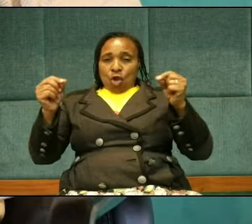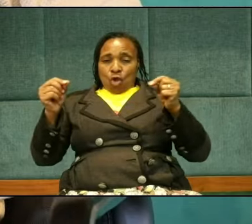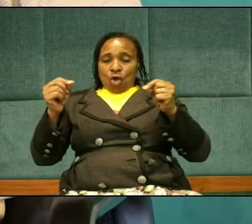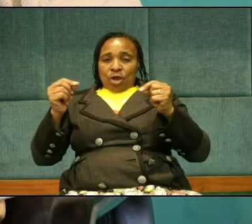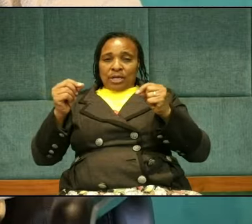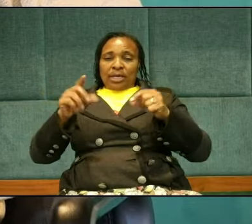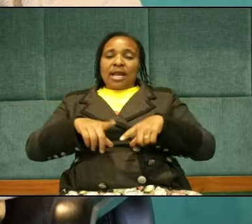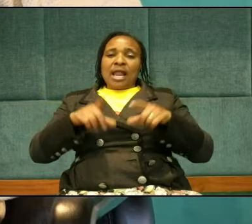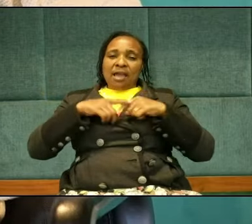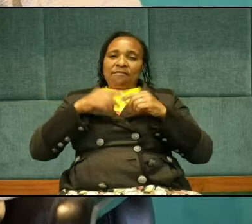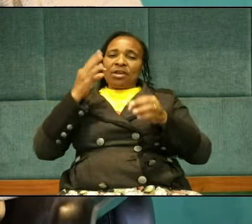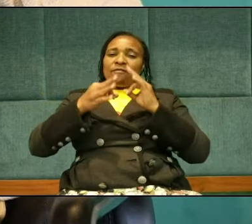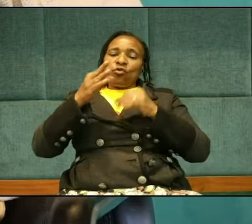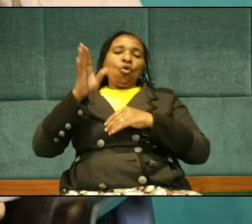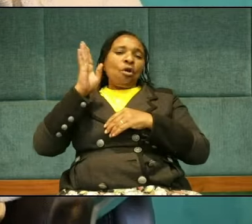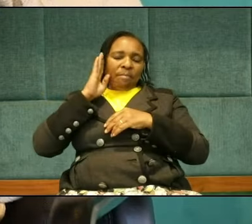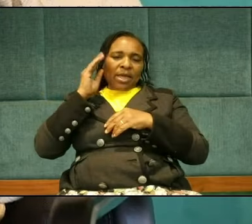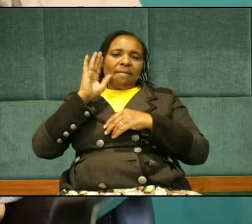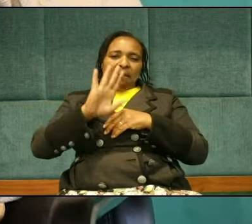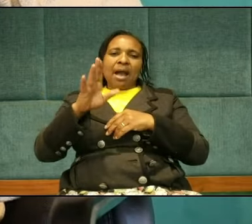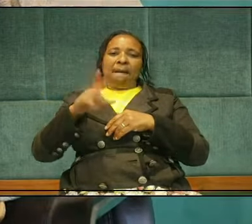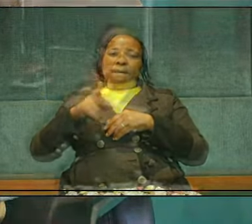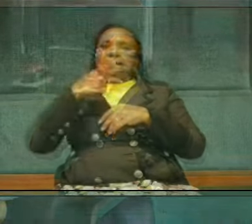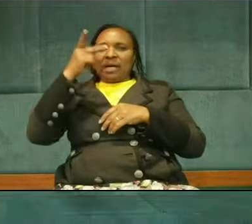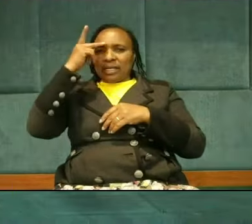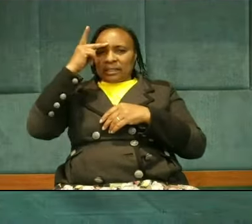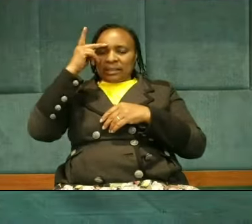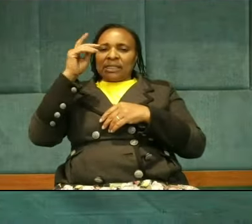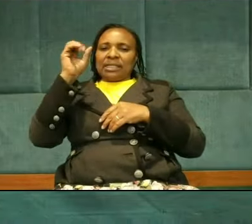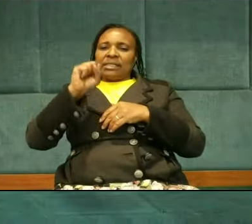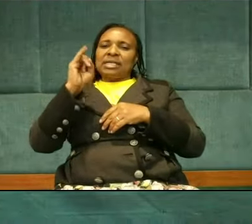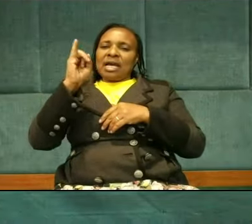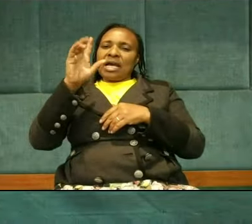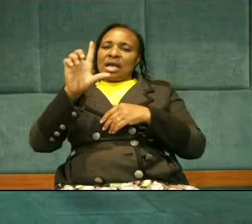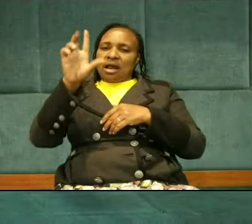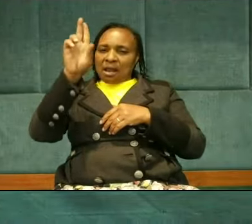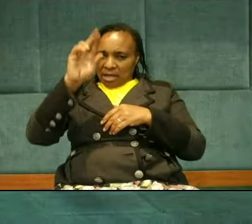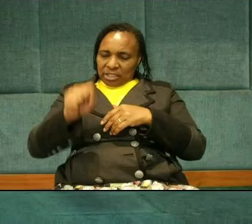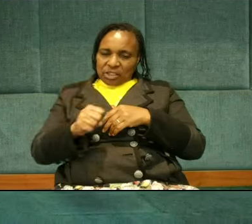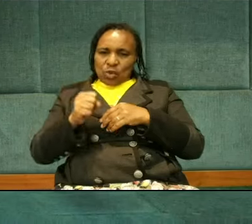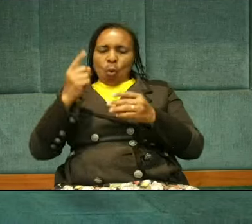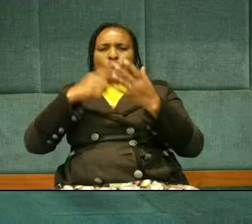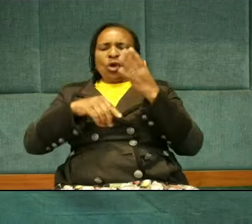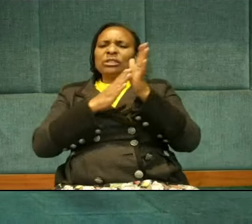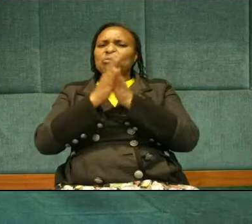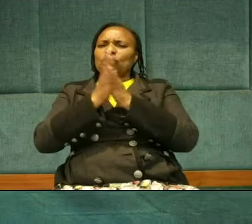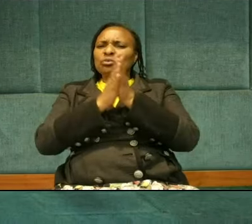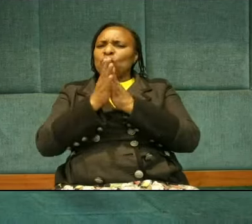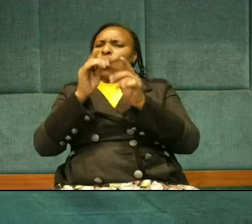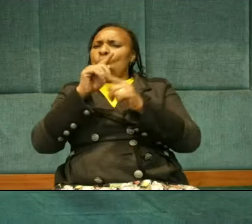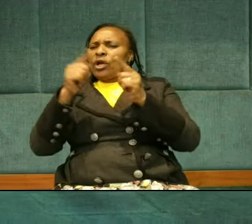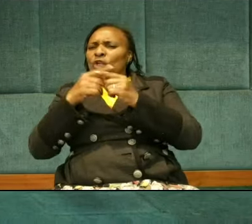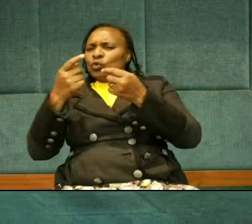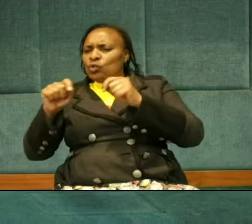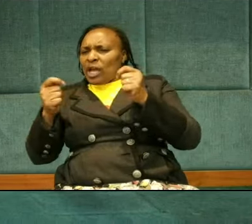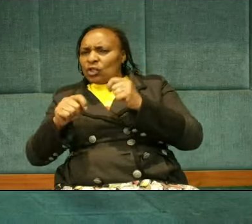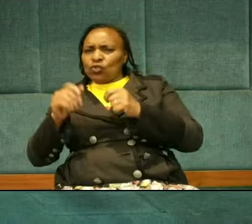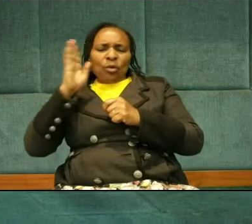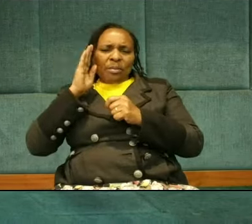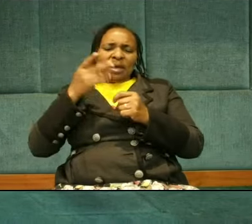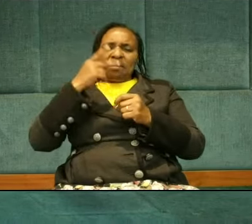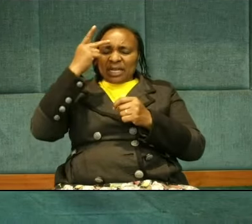your parents. Yes. Tell us, Silas, what is motivating you when you are trying to obey your parents or follow